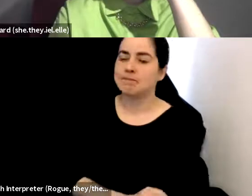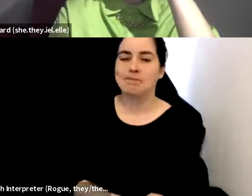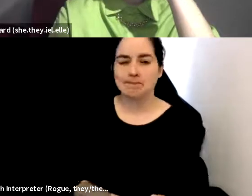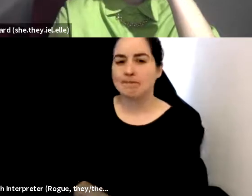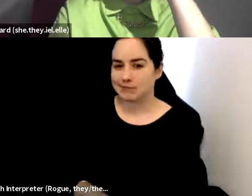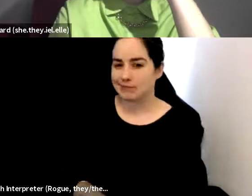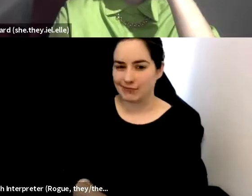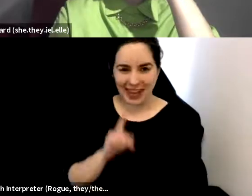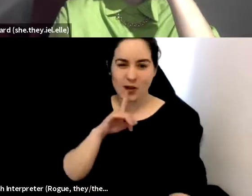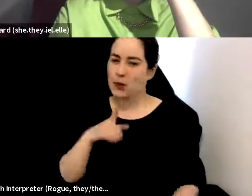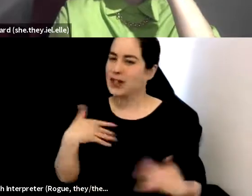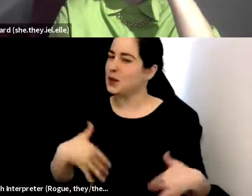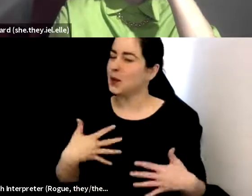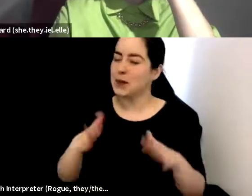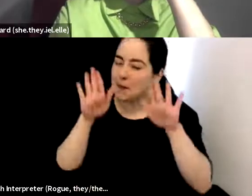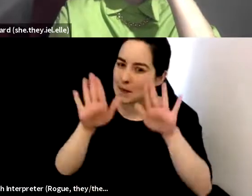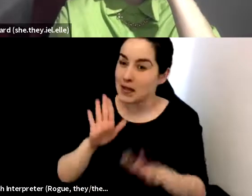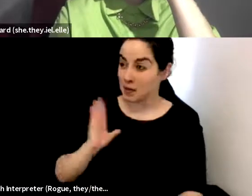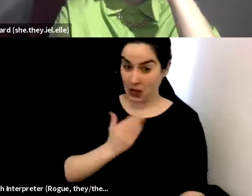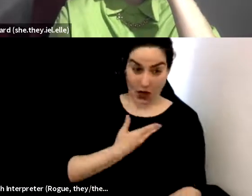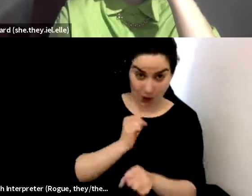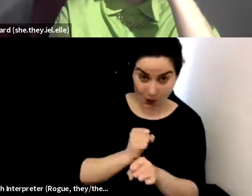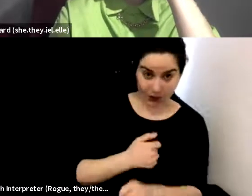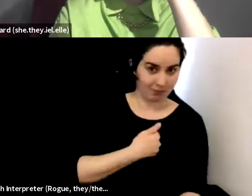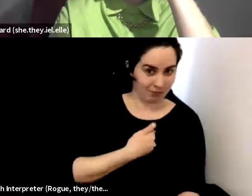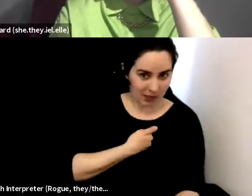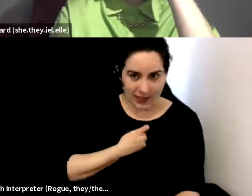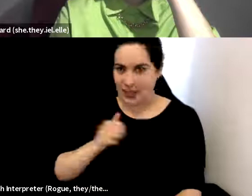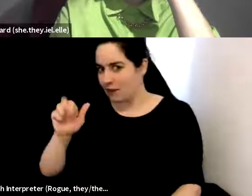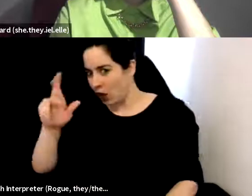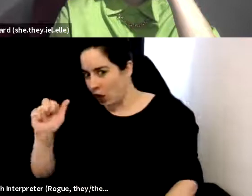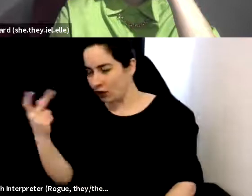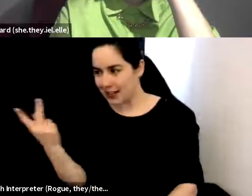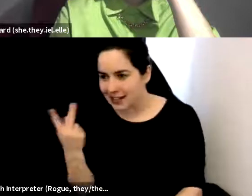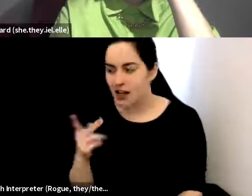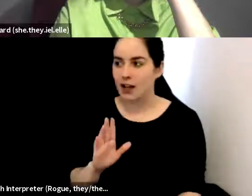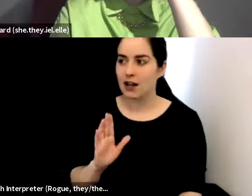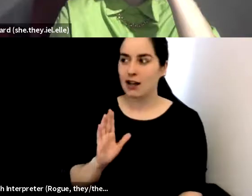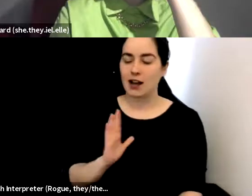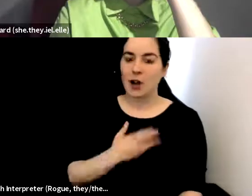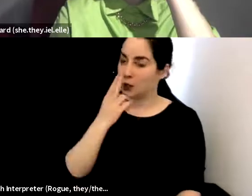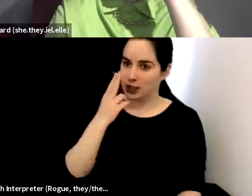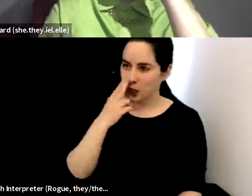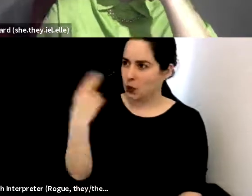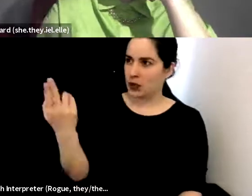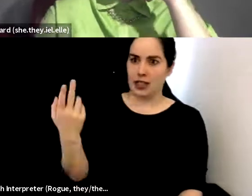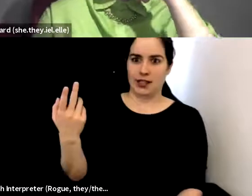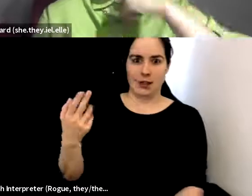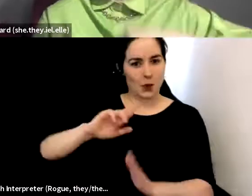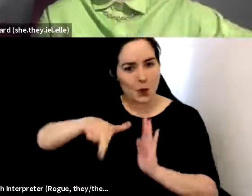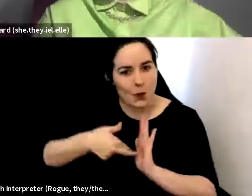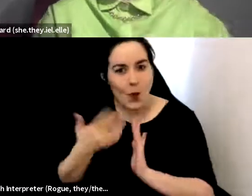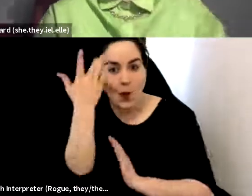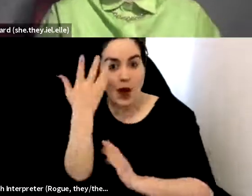both Aria and I get to do is that we are in a unique and wonderful position as, you know, producing bodies